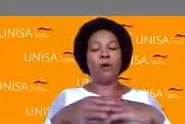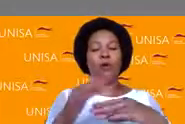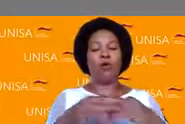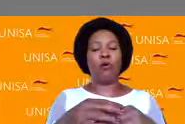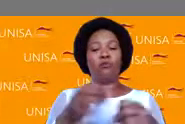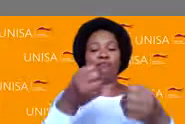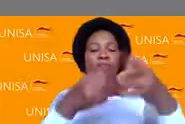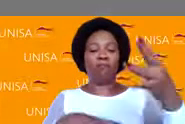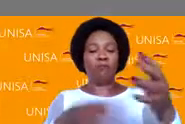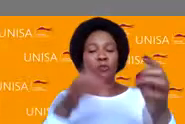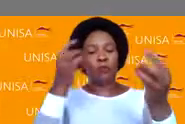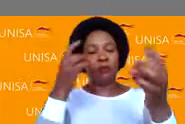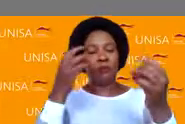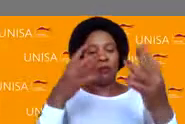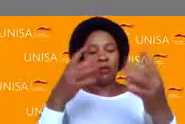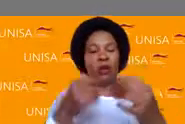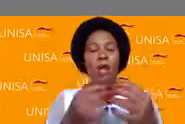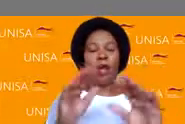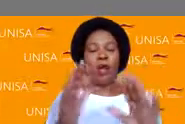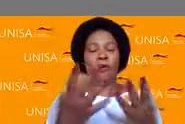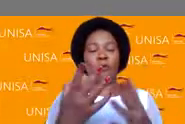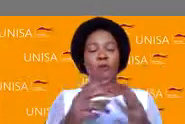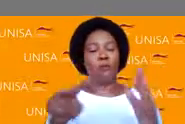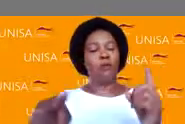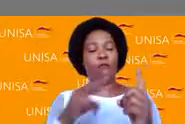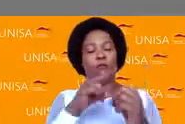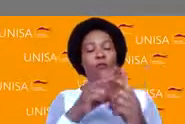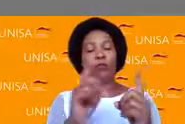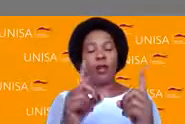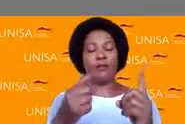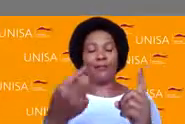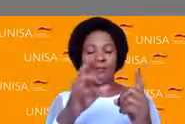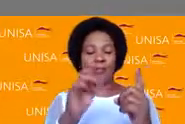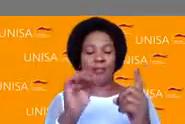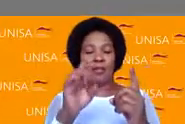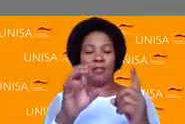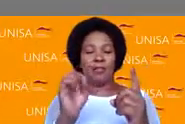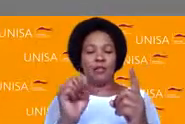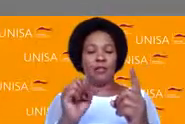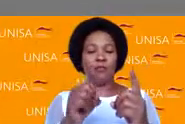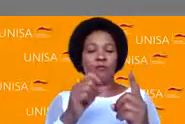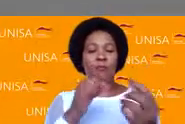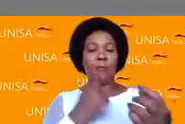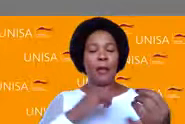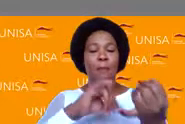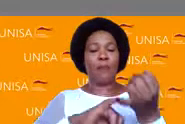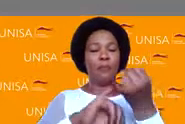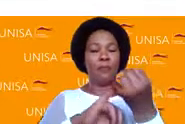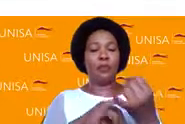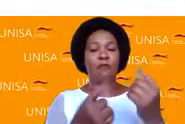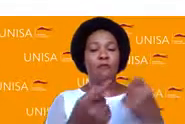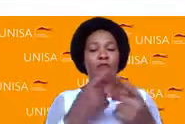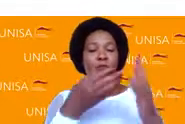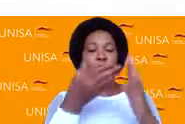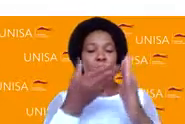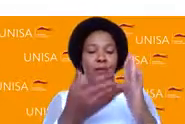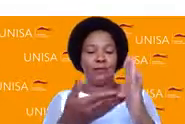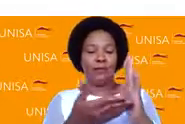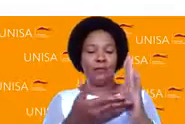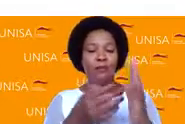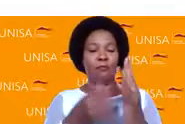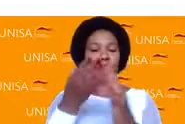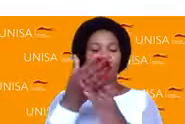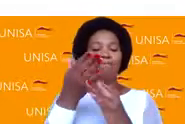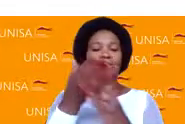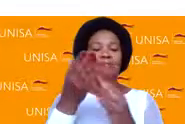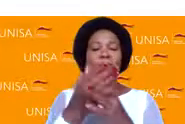information by just viewing the grades tool on myModules. So from here, you can actually quickly access this assignment